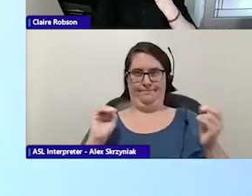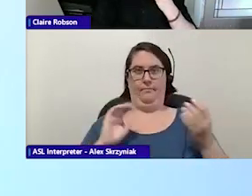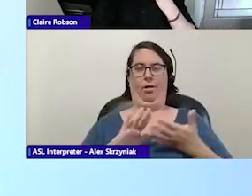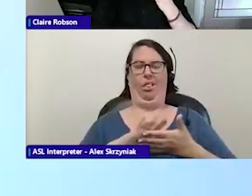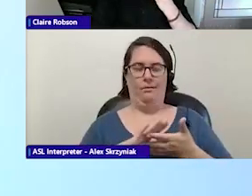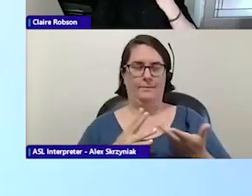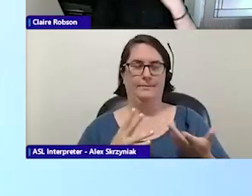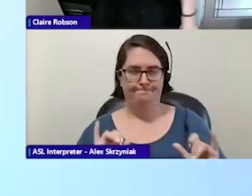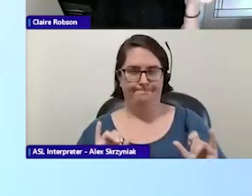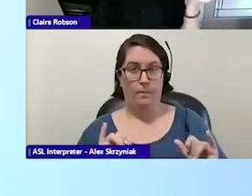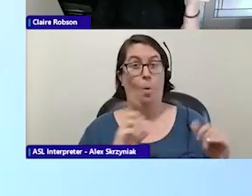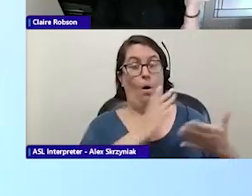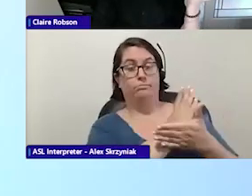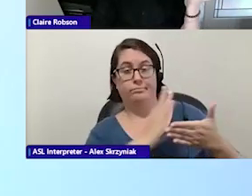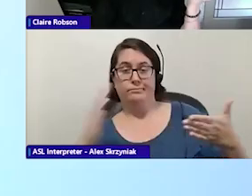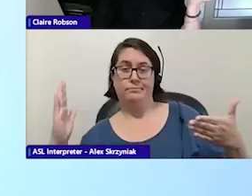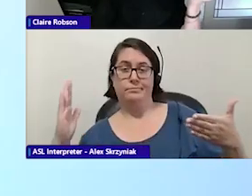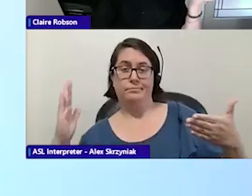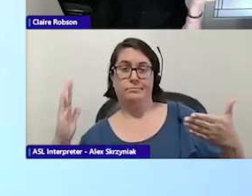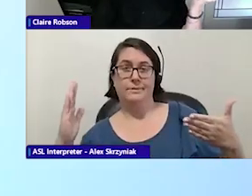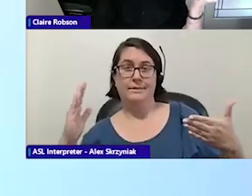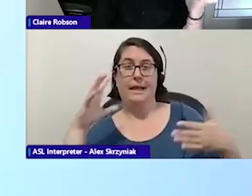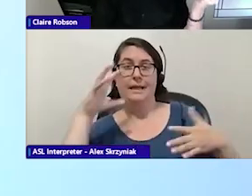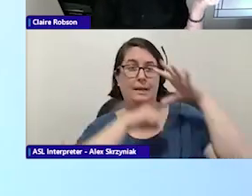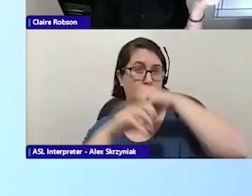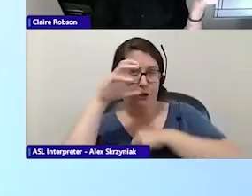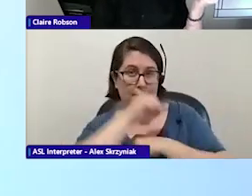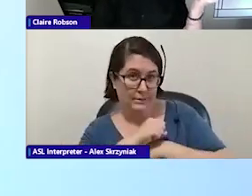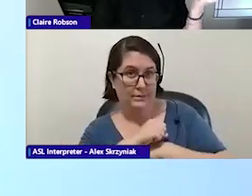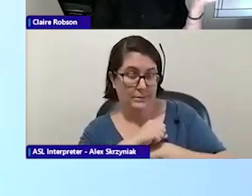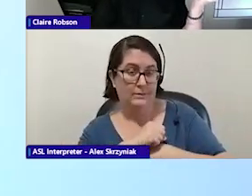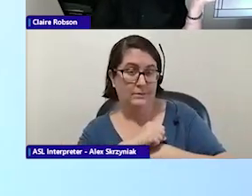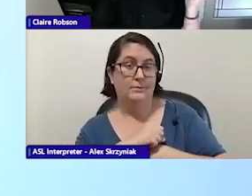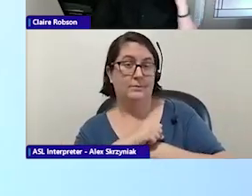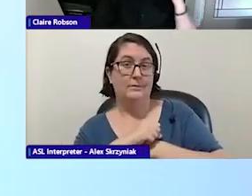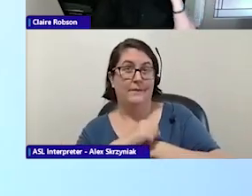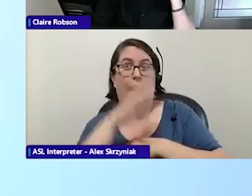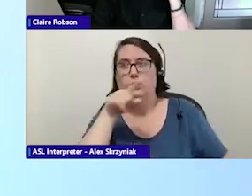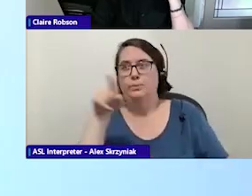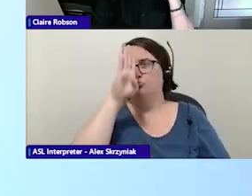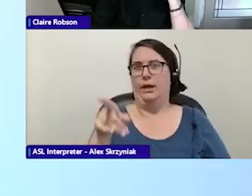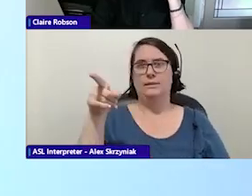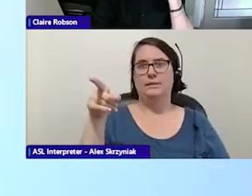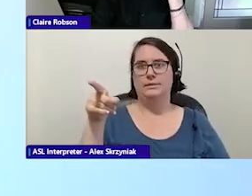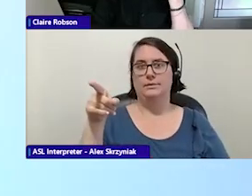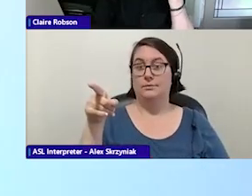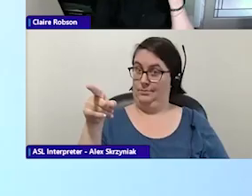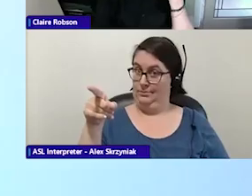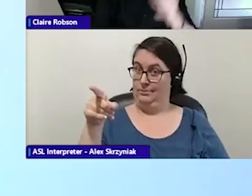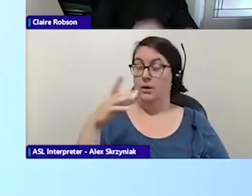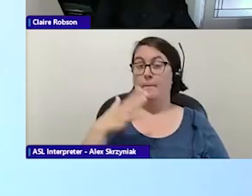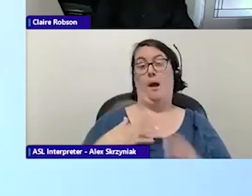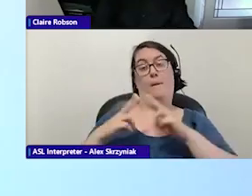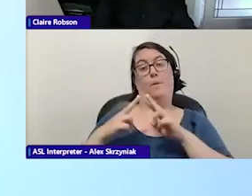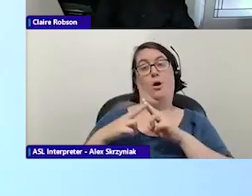of the spectrum, just an assumption of cis heteronormativity. I lost my partner to